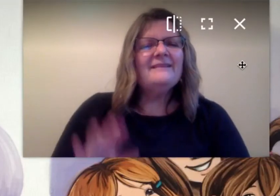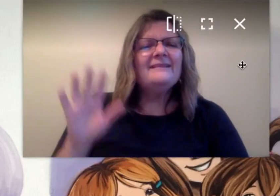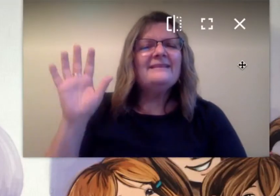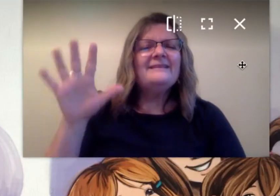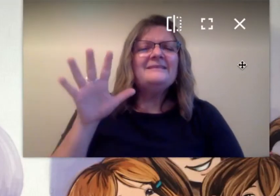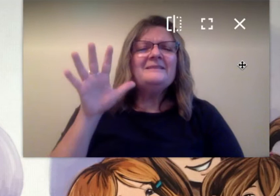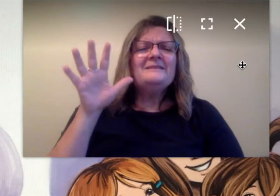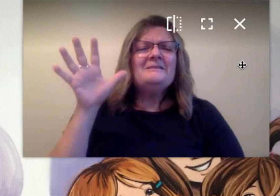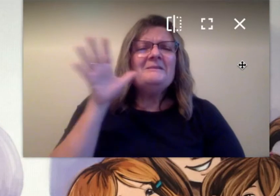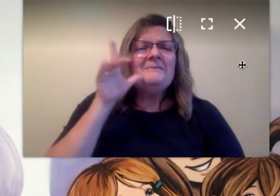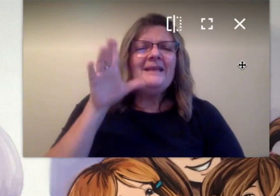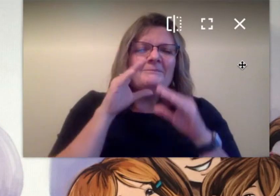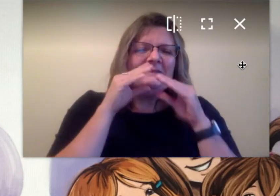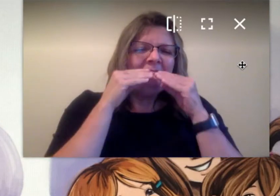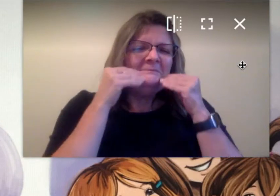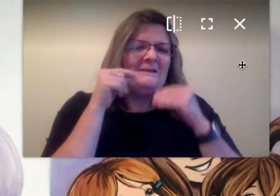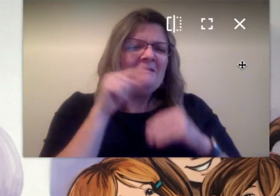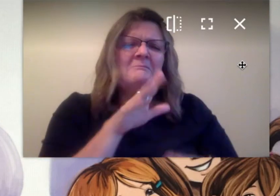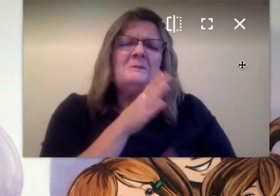Mom